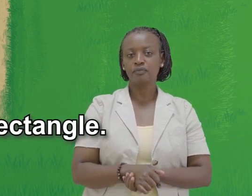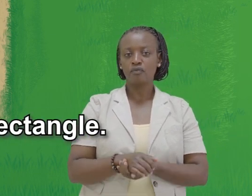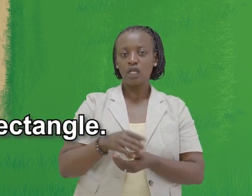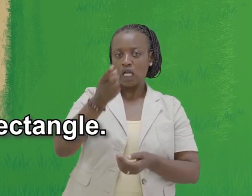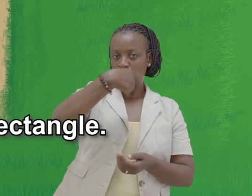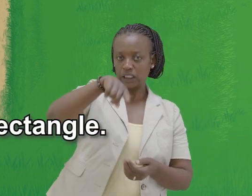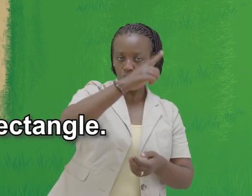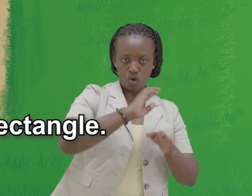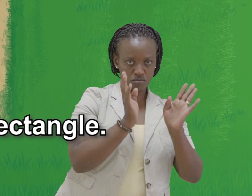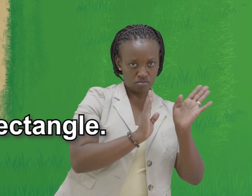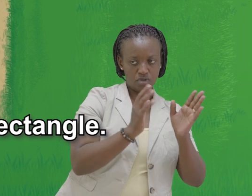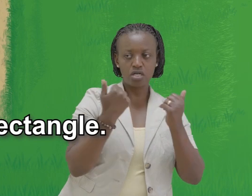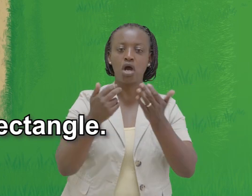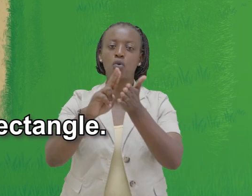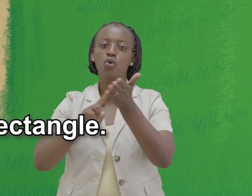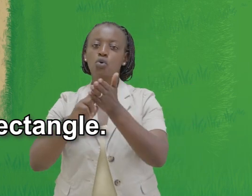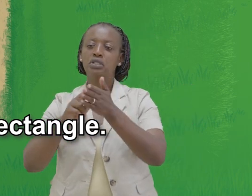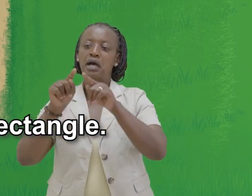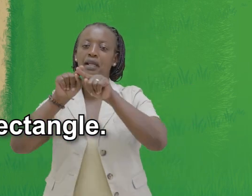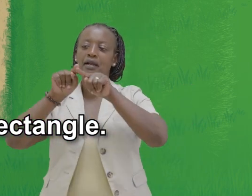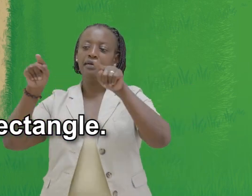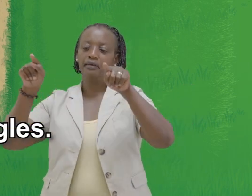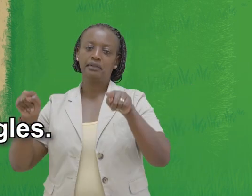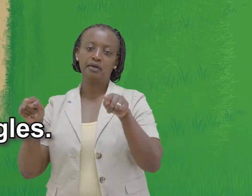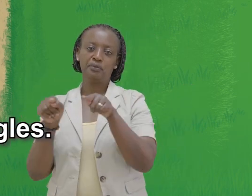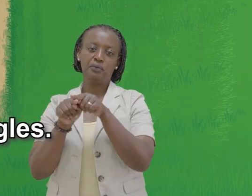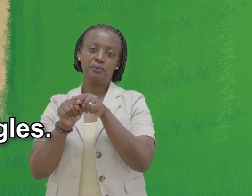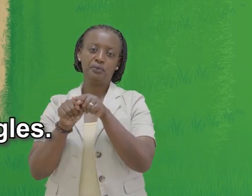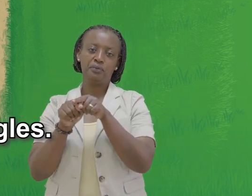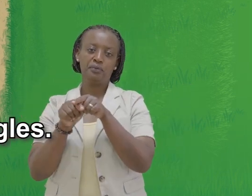Instead of a circle, we are going to use a rectangle.